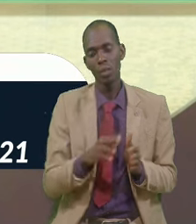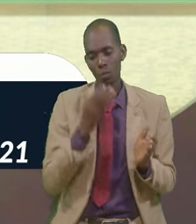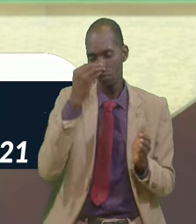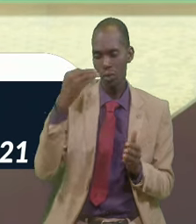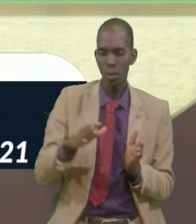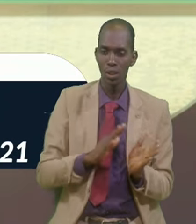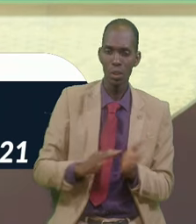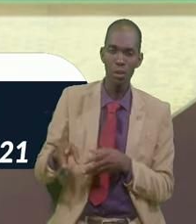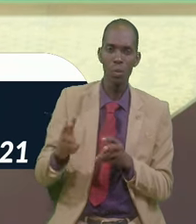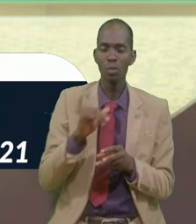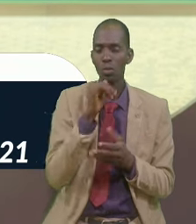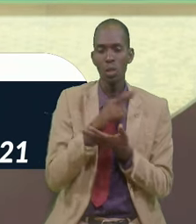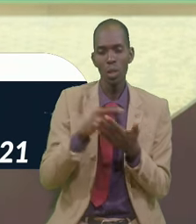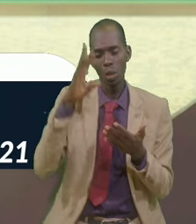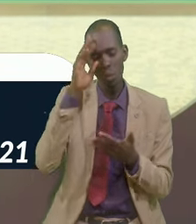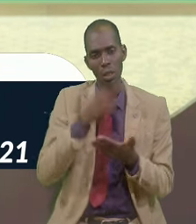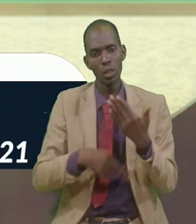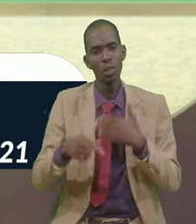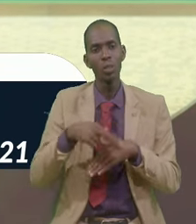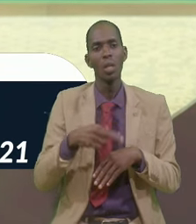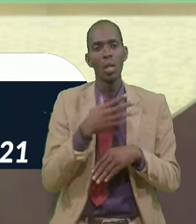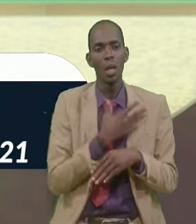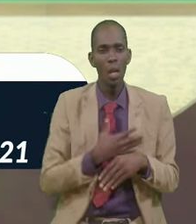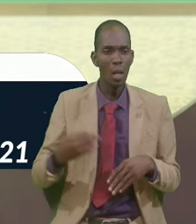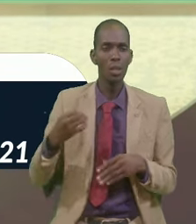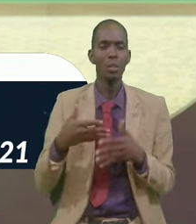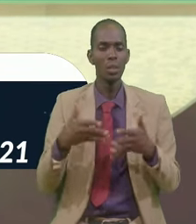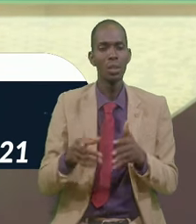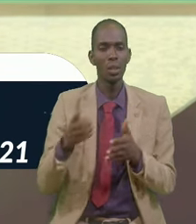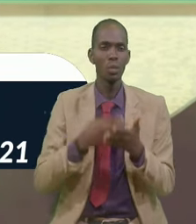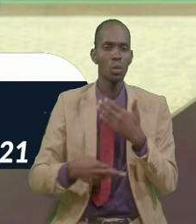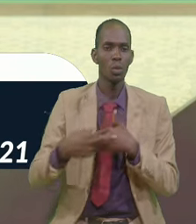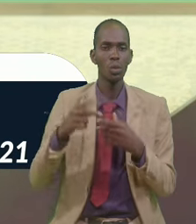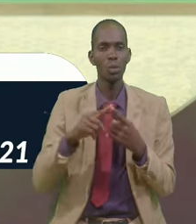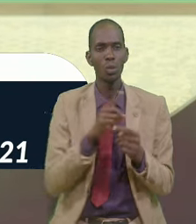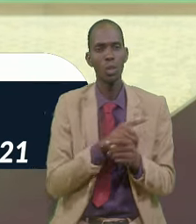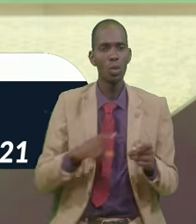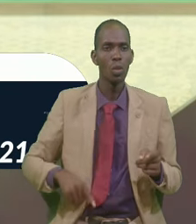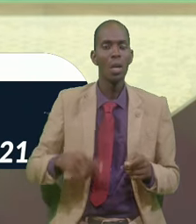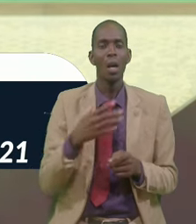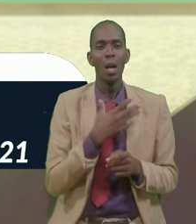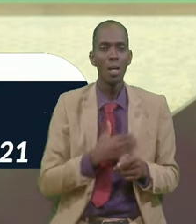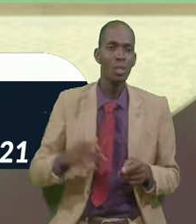him return unto the Lord, and he will have mercy upon him.